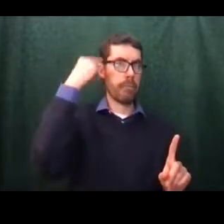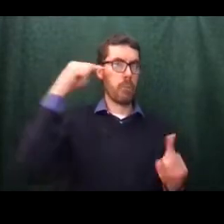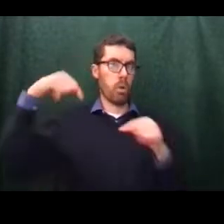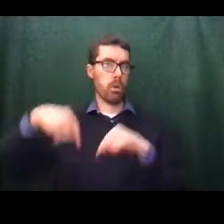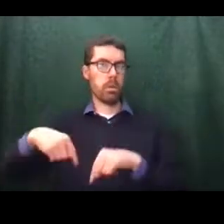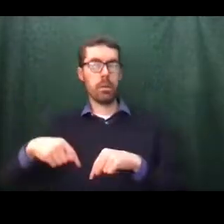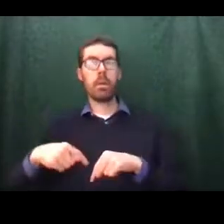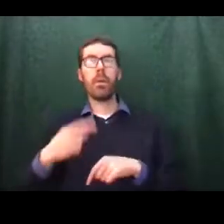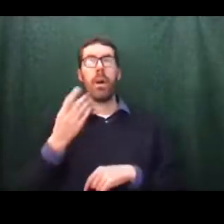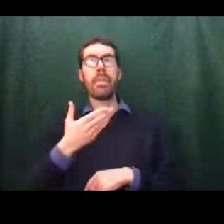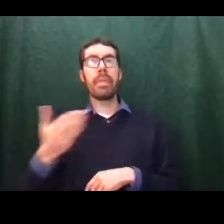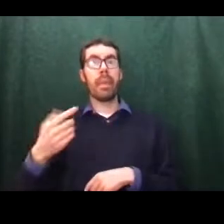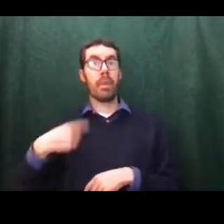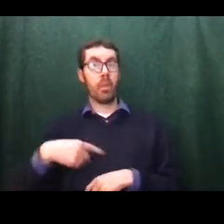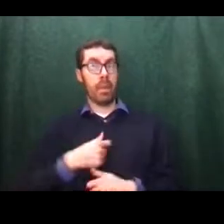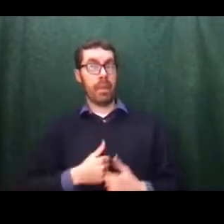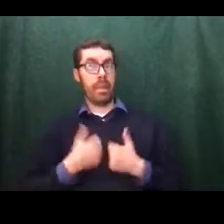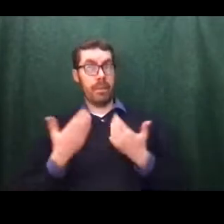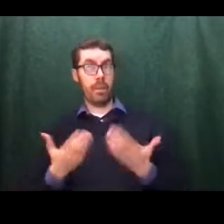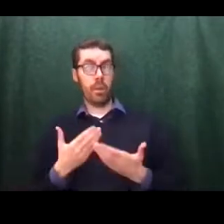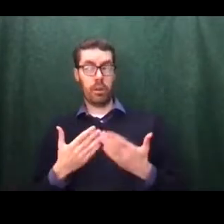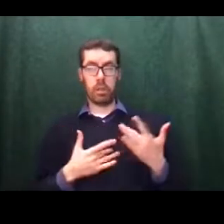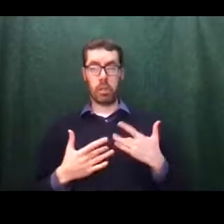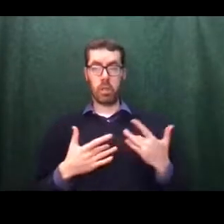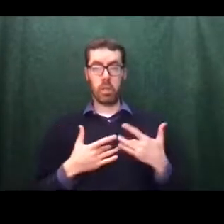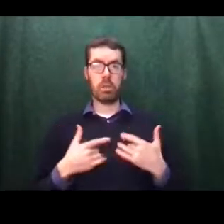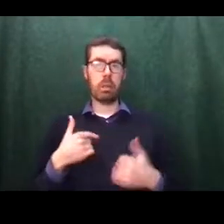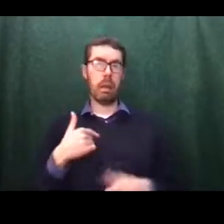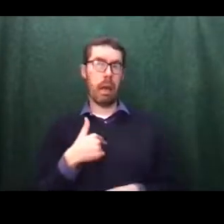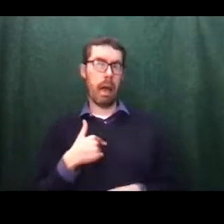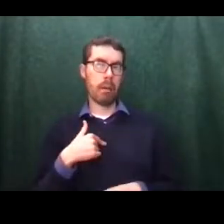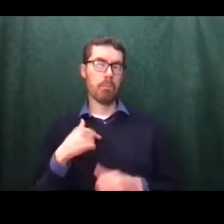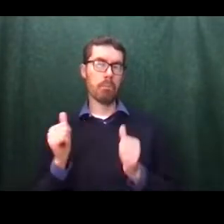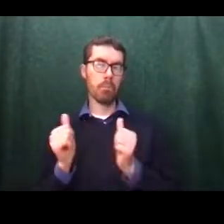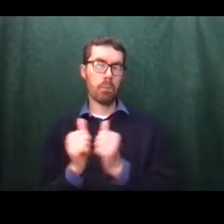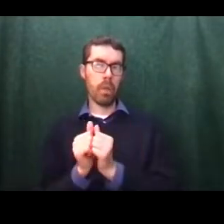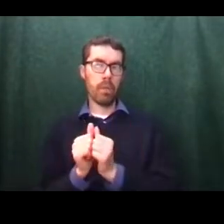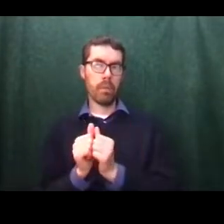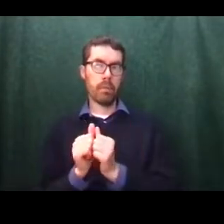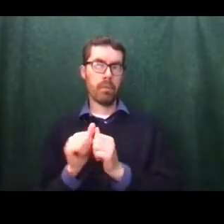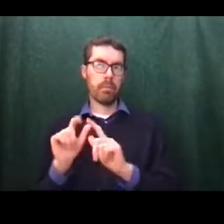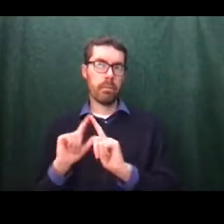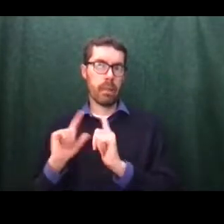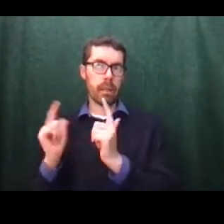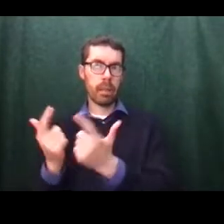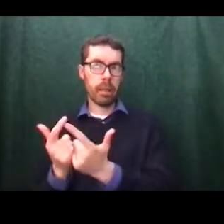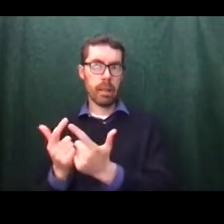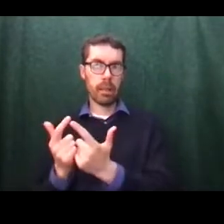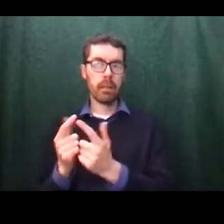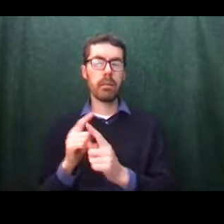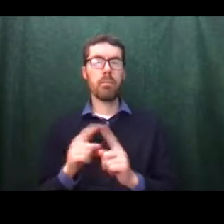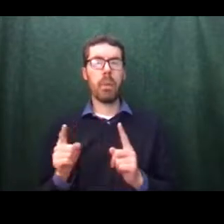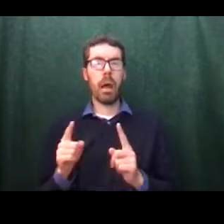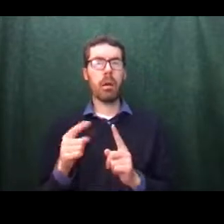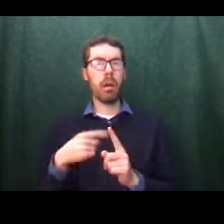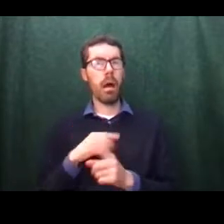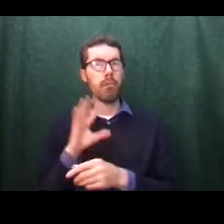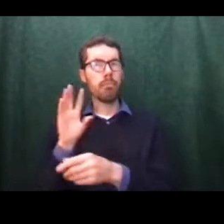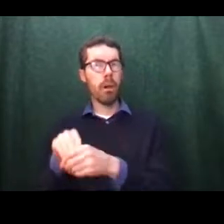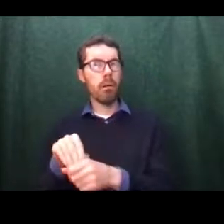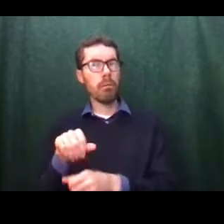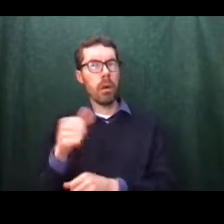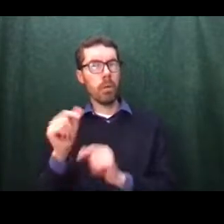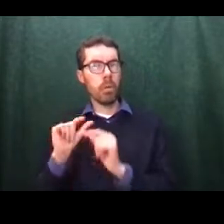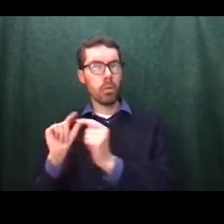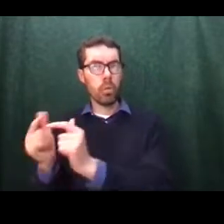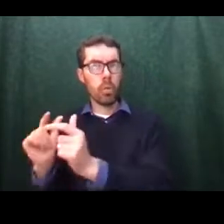lot of people that we know. I'm with the league, but I also am in other groups as well.